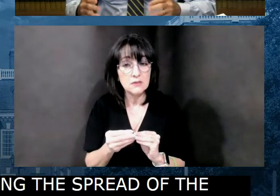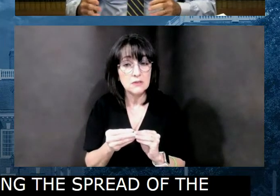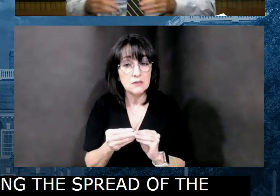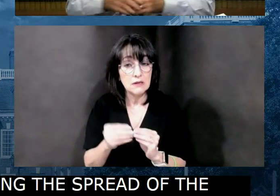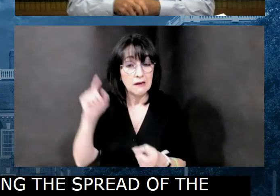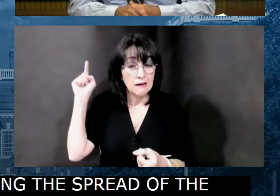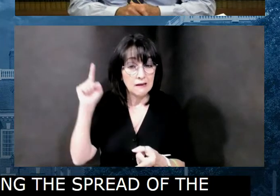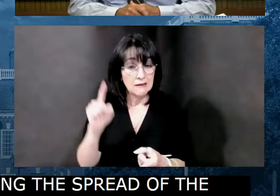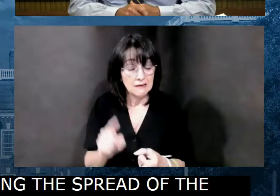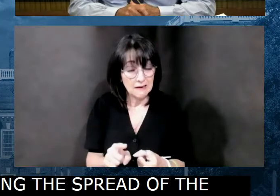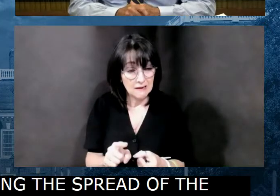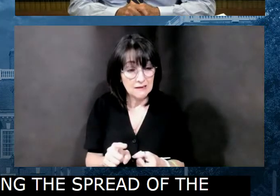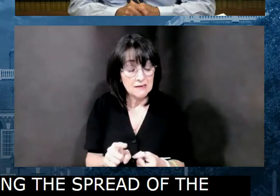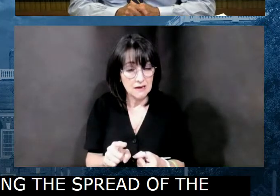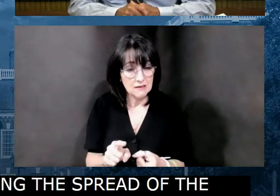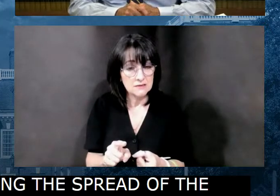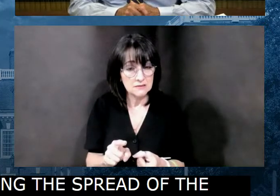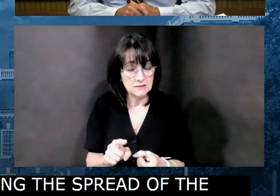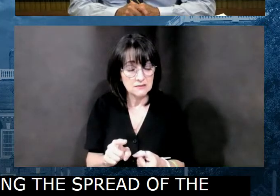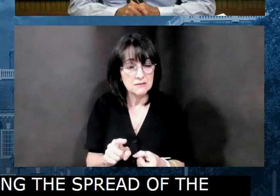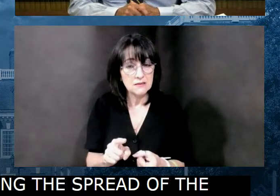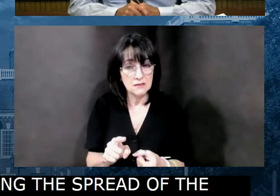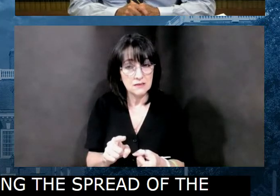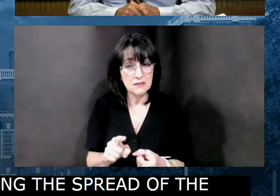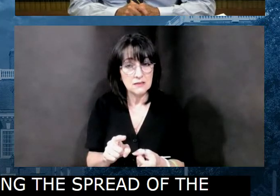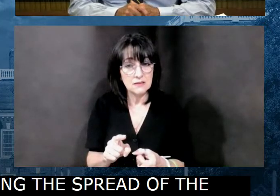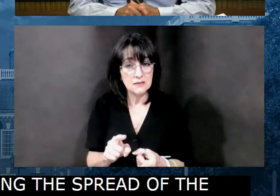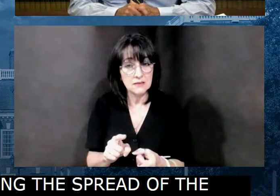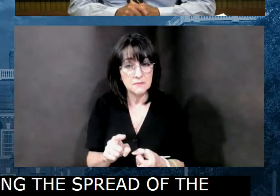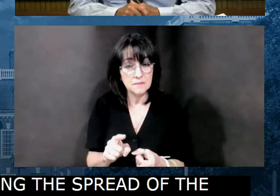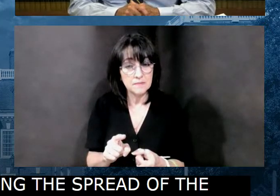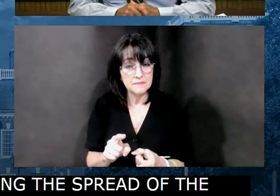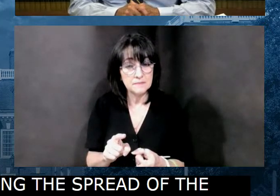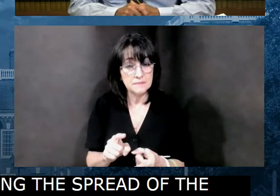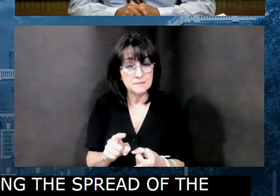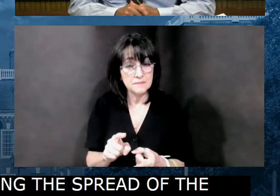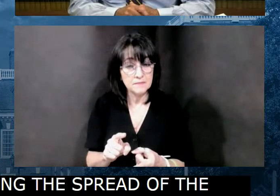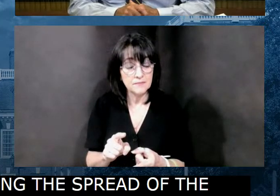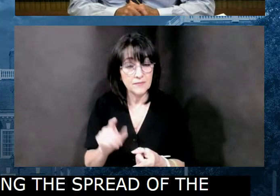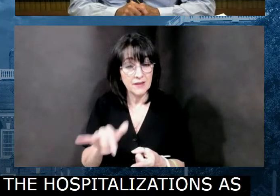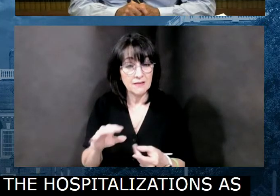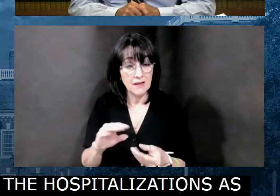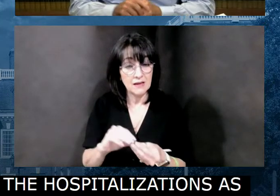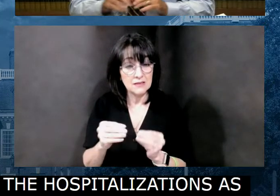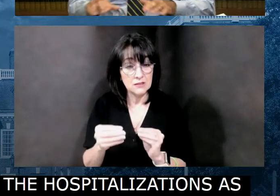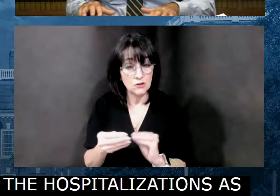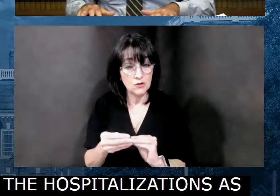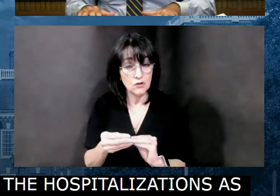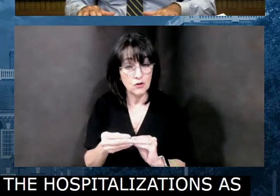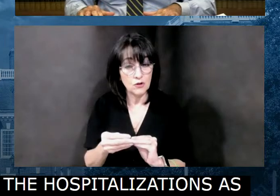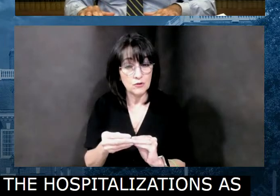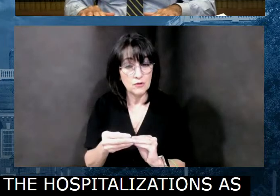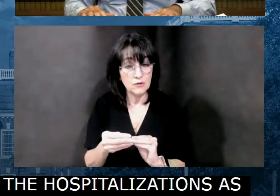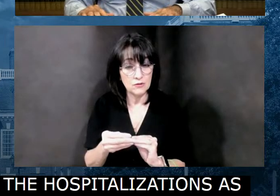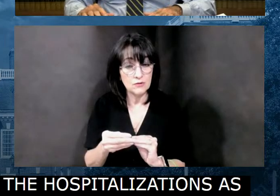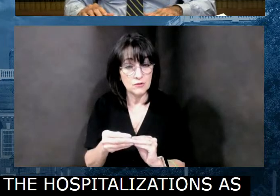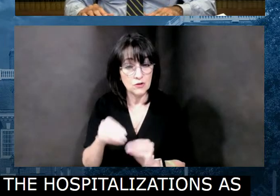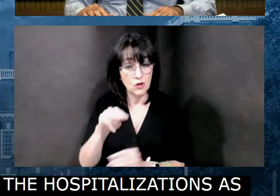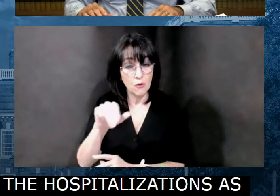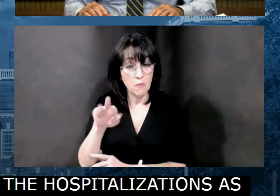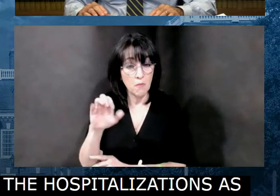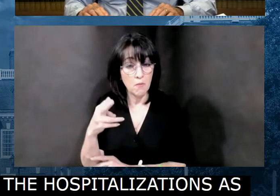as we tamped down the spread of the virus, and we hit a low mark there in hospitalizations on March the 11th